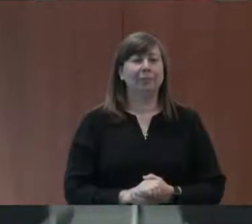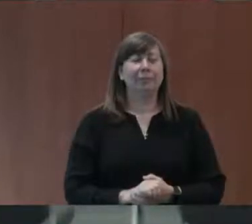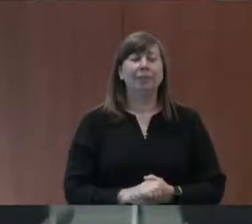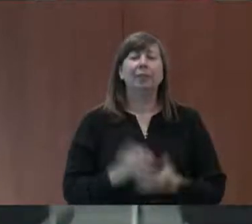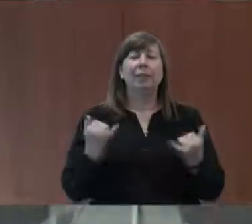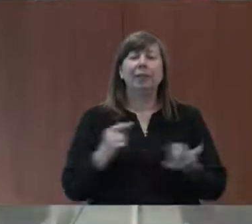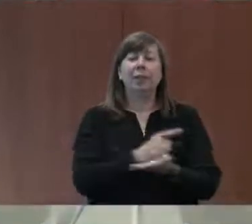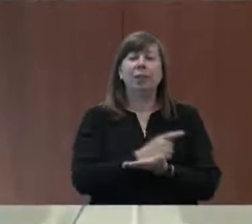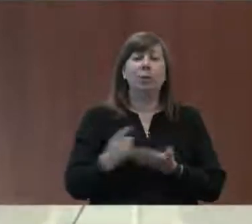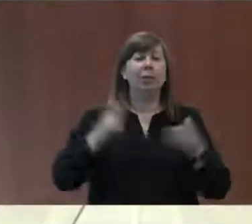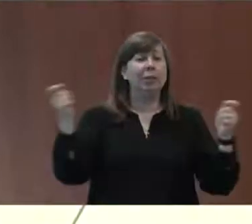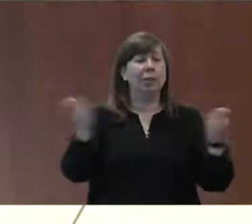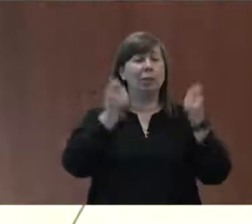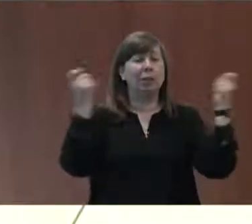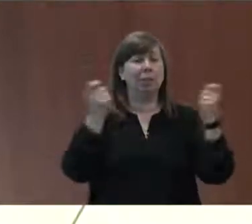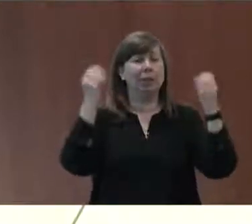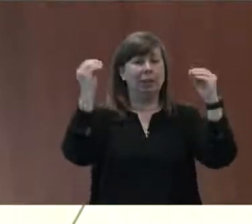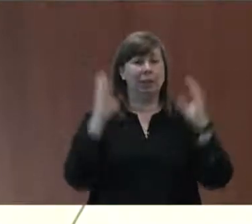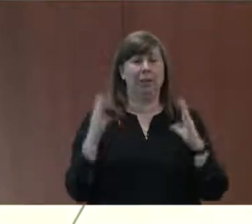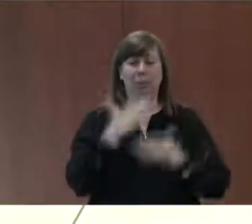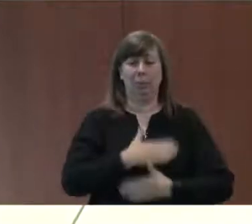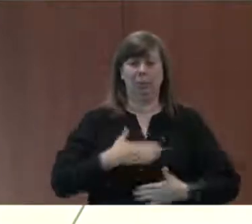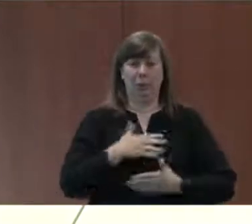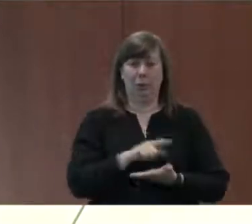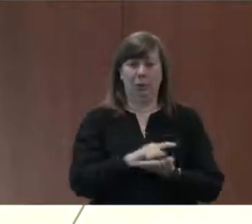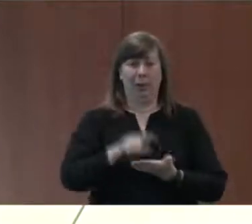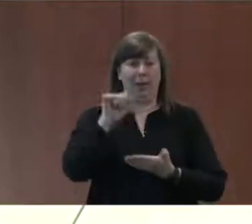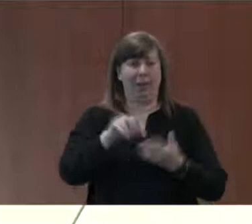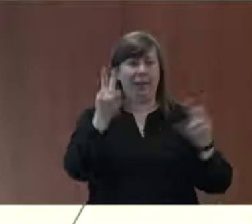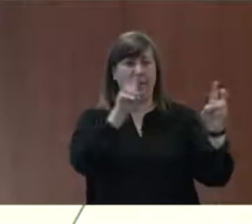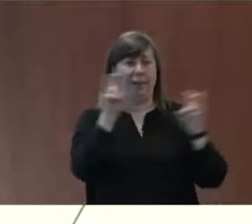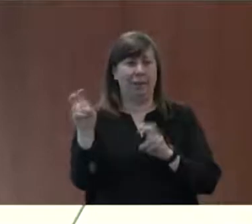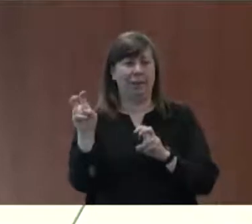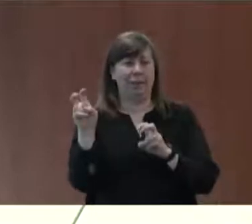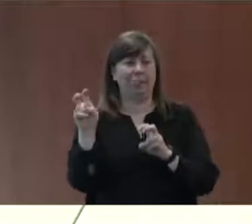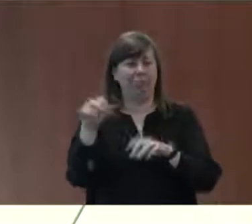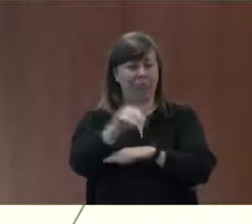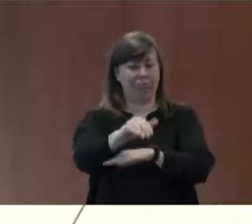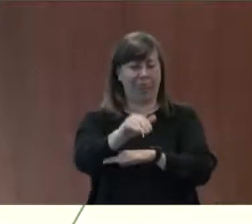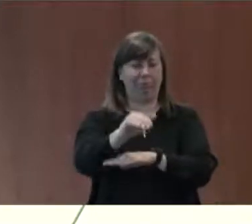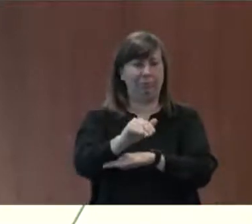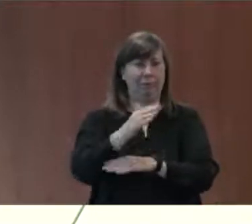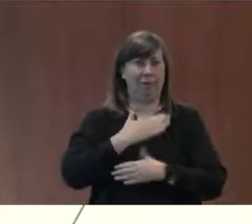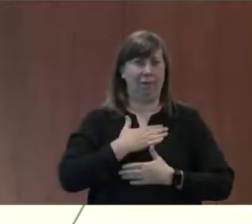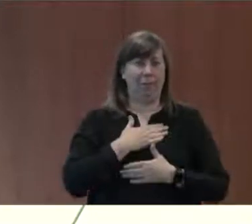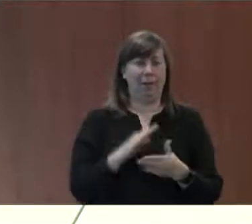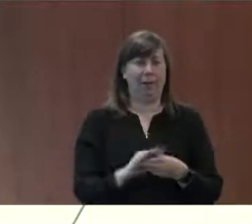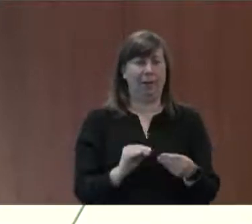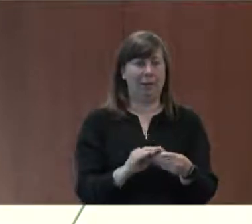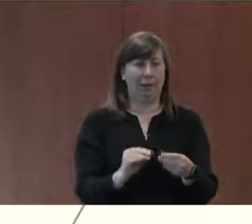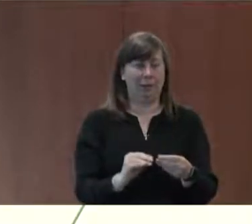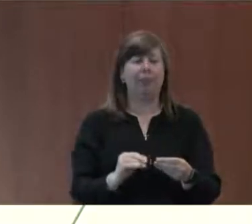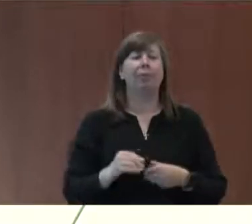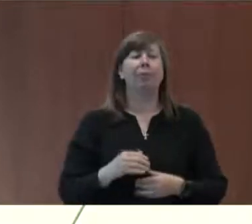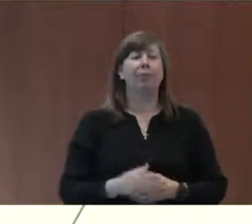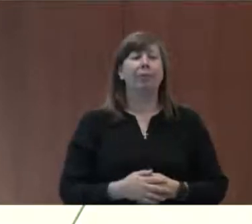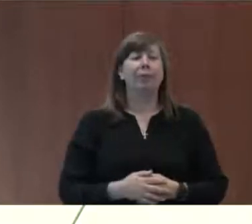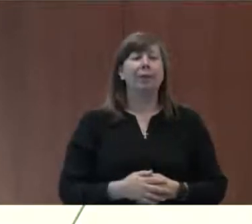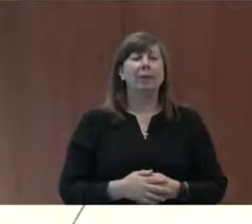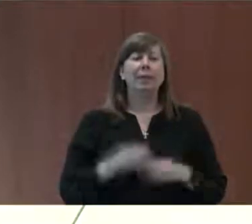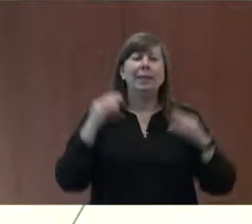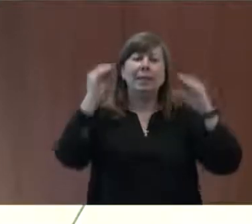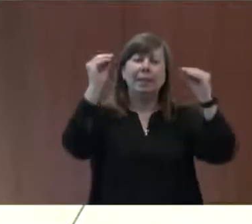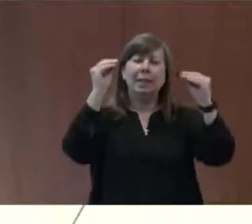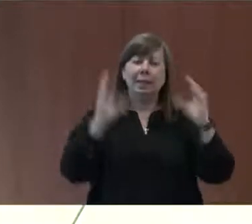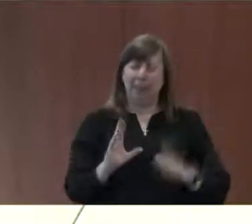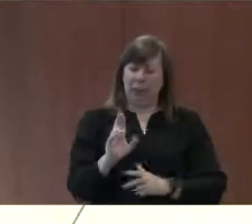And this week, as we celebrate Teacher Appreciation Week, that's the topic this evening for my comments. And the